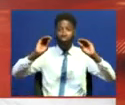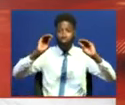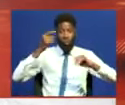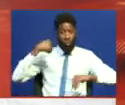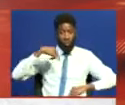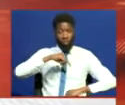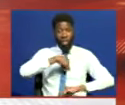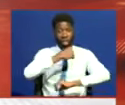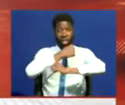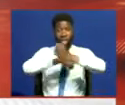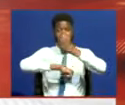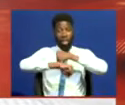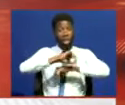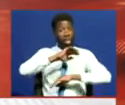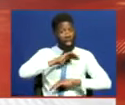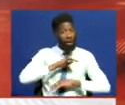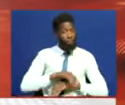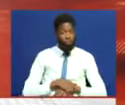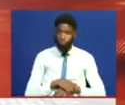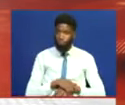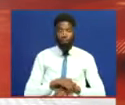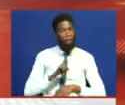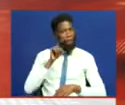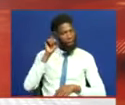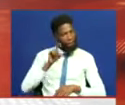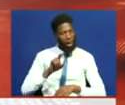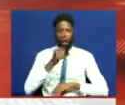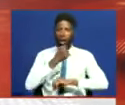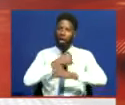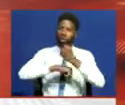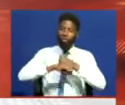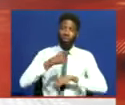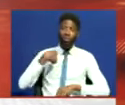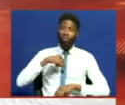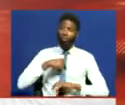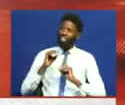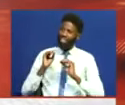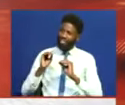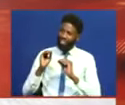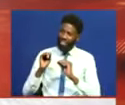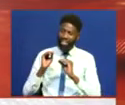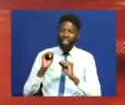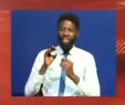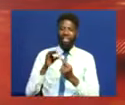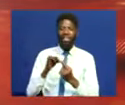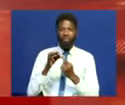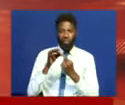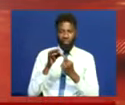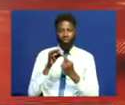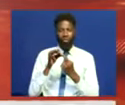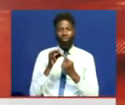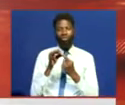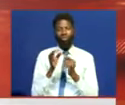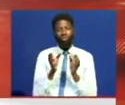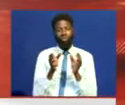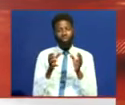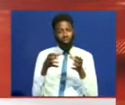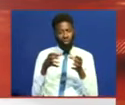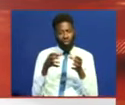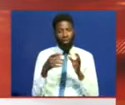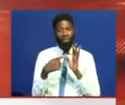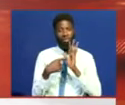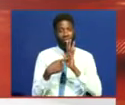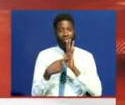We educate our special interest groups. And one of those groups happens to be women. The other group happens